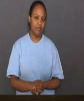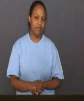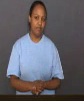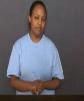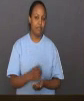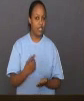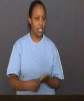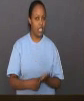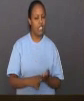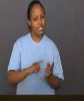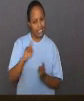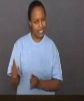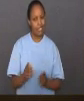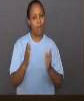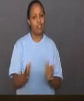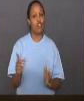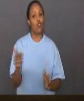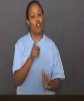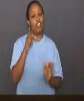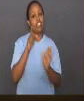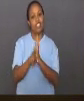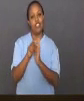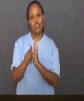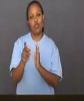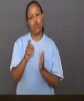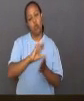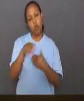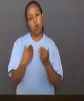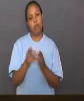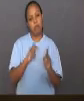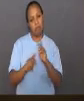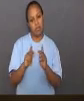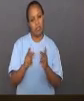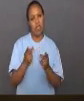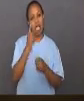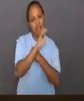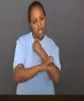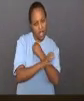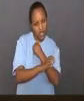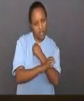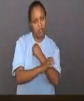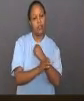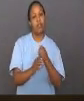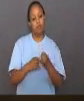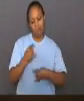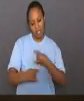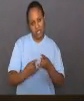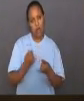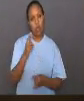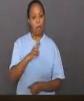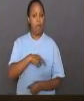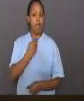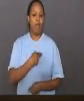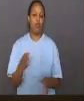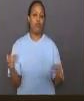It is the systematic killing of all people from a nation, ethnic, or religious